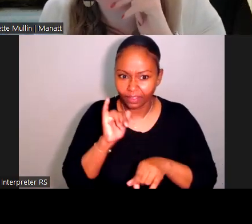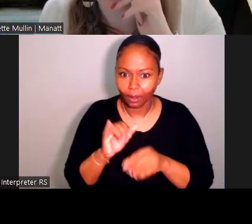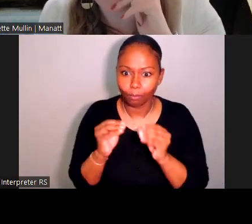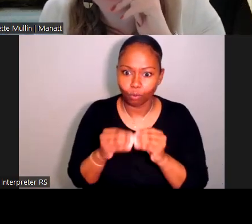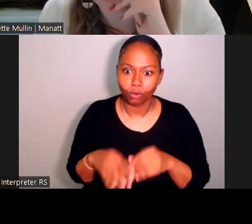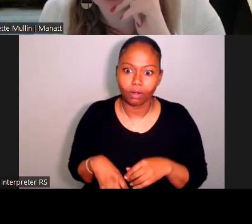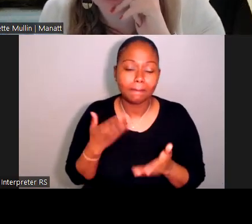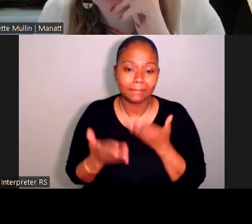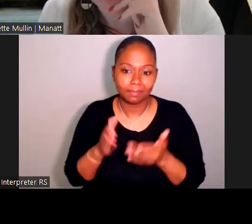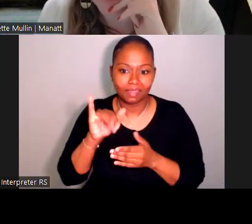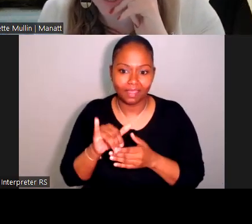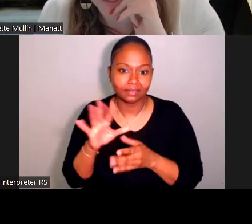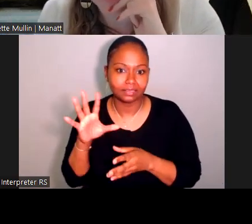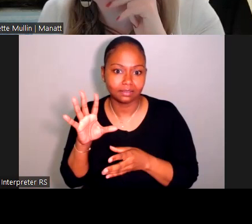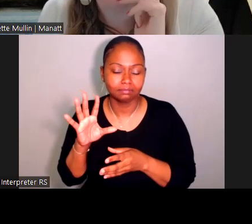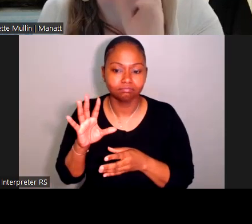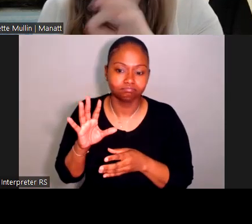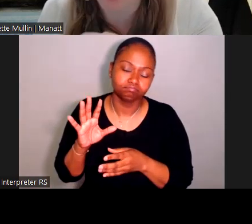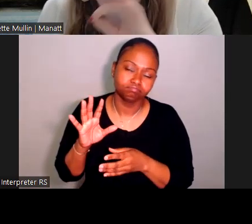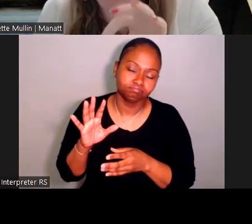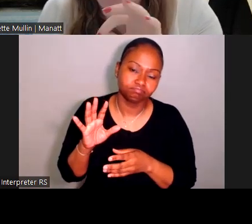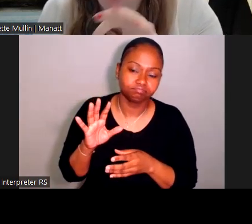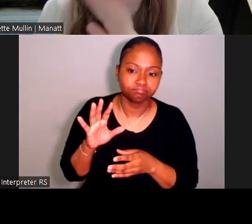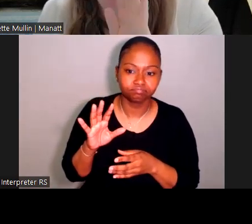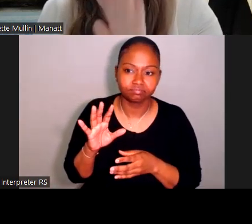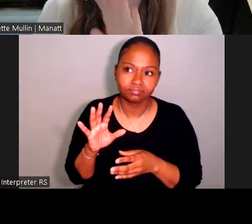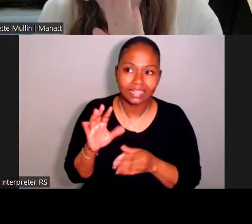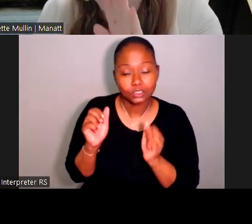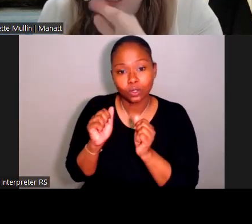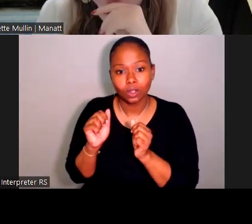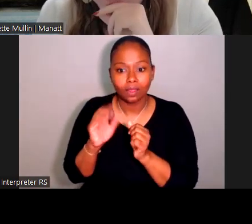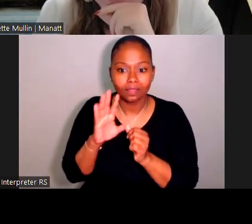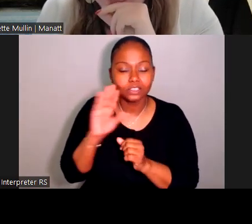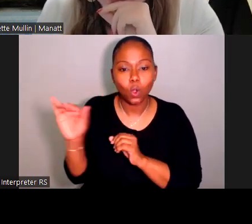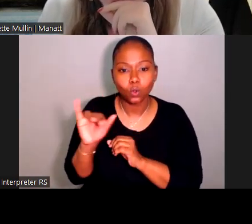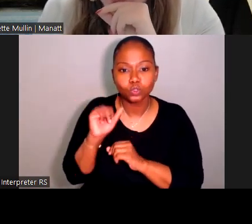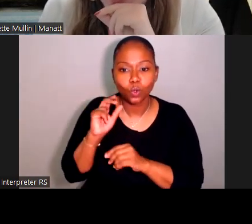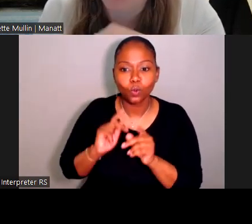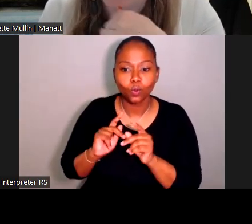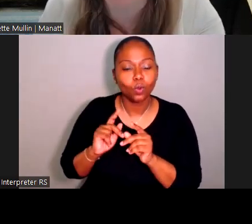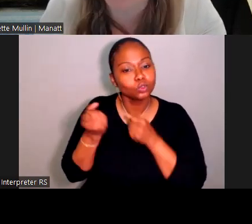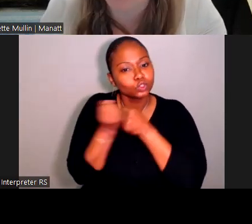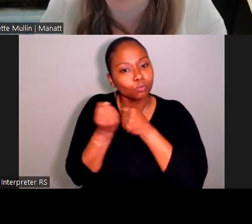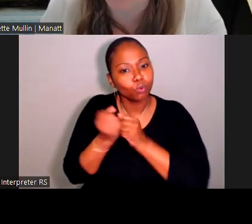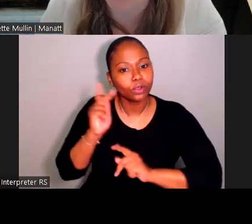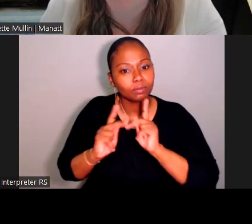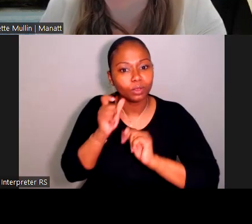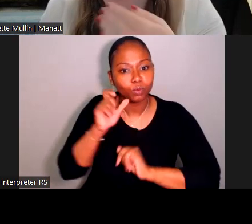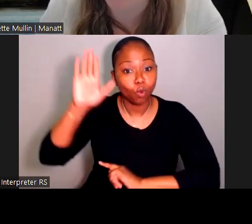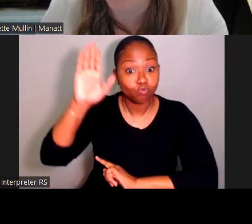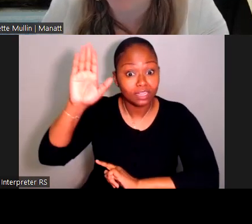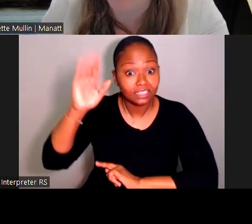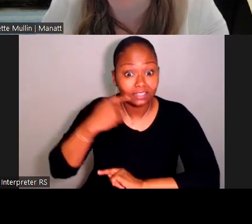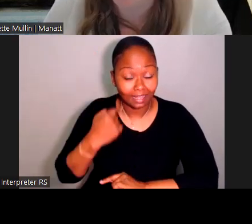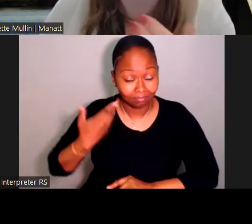That may be a combination of supporting people who are raising their hand and saying, I would like to be a visitor of this person,